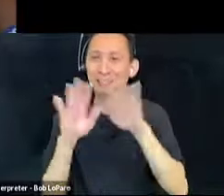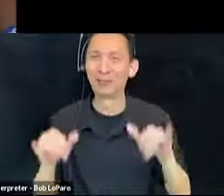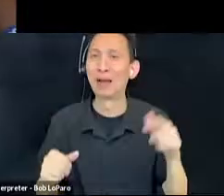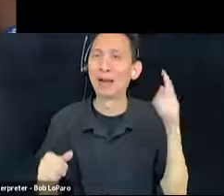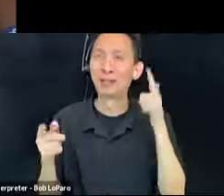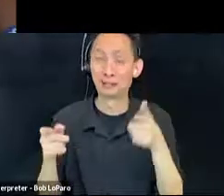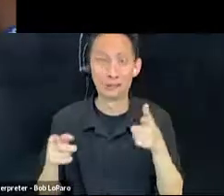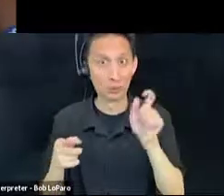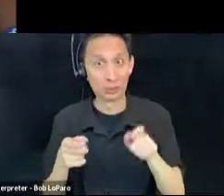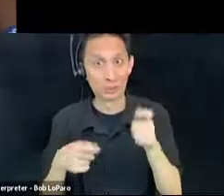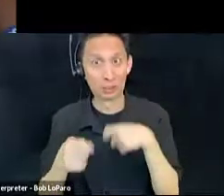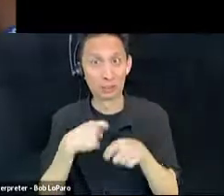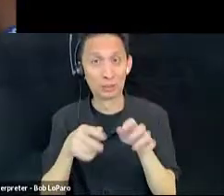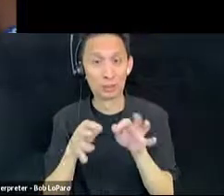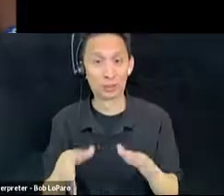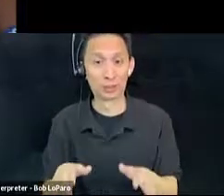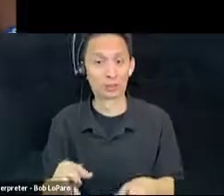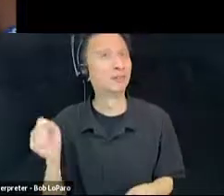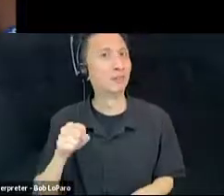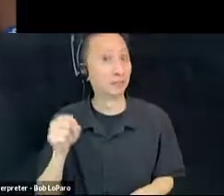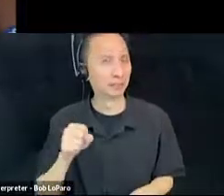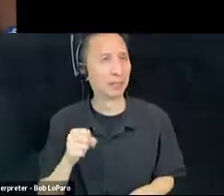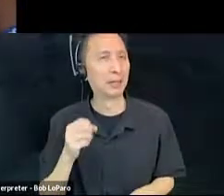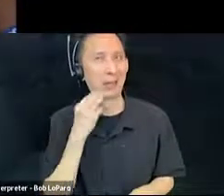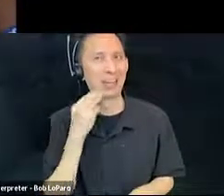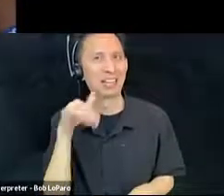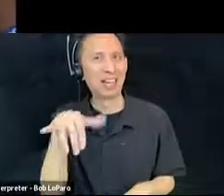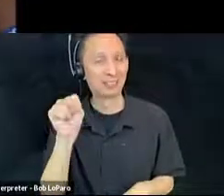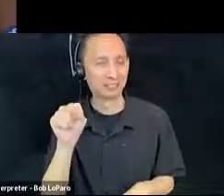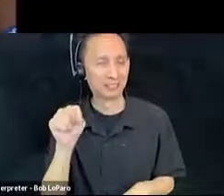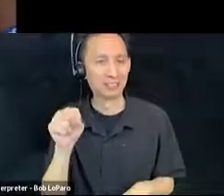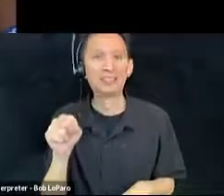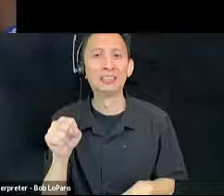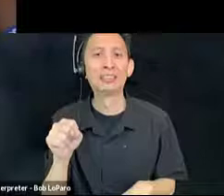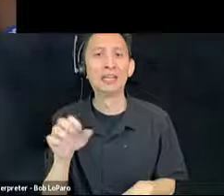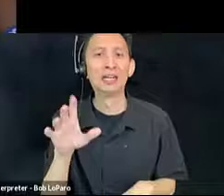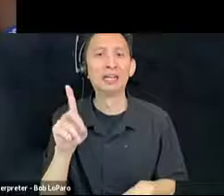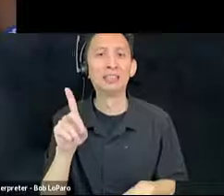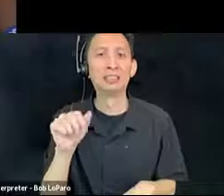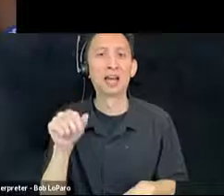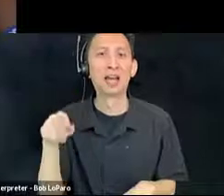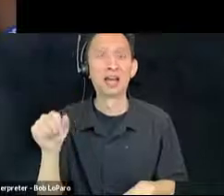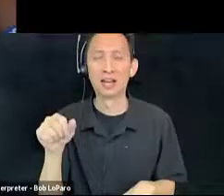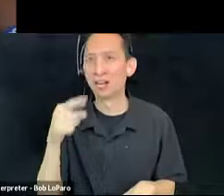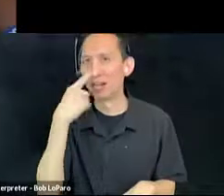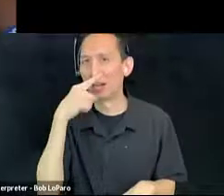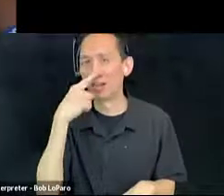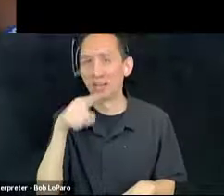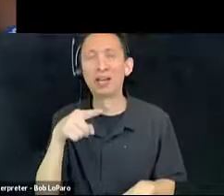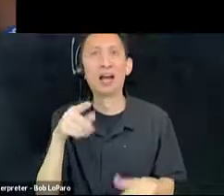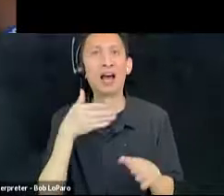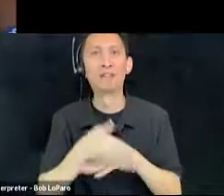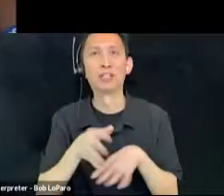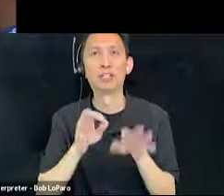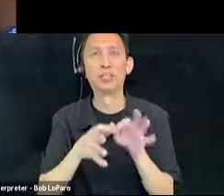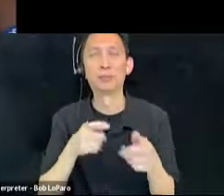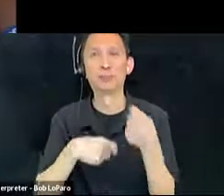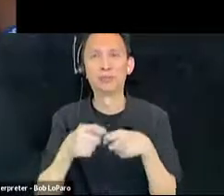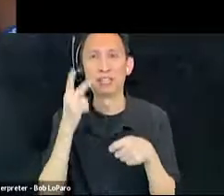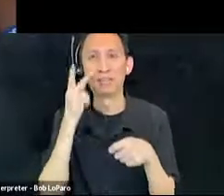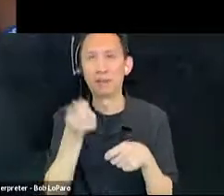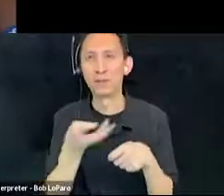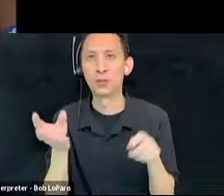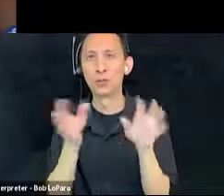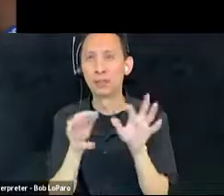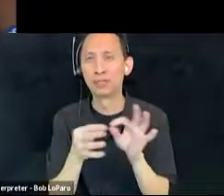Did you need to do a switch? Well, know there's a few things, but Dana, if you get an opportunity after we do an interpreter switch, I saw some comments